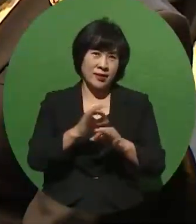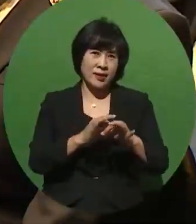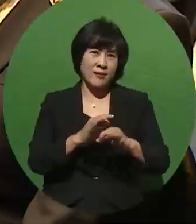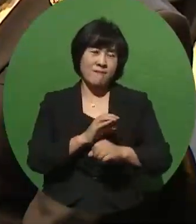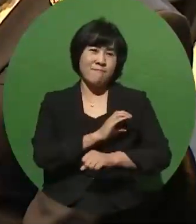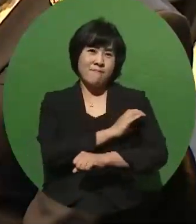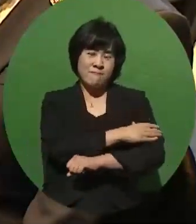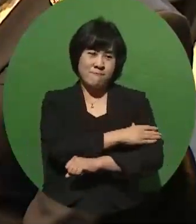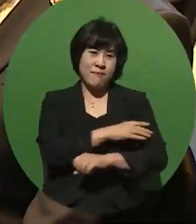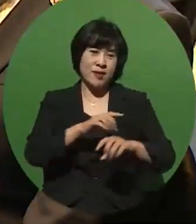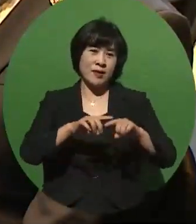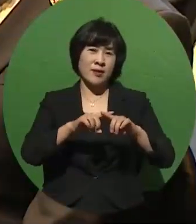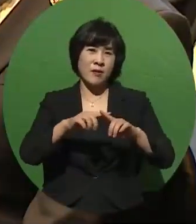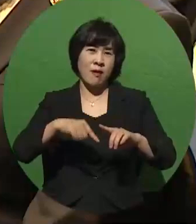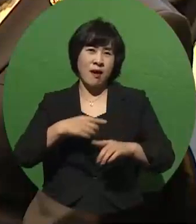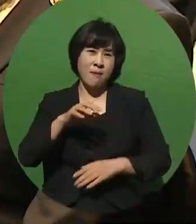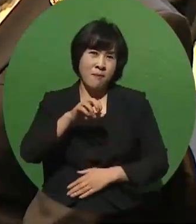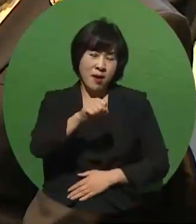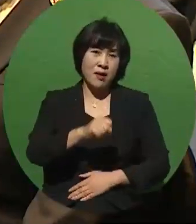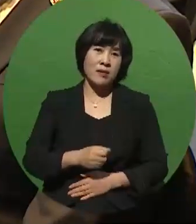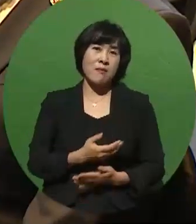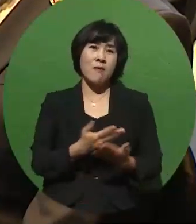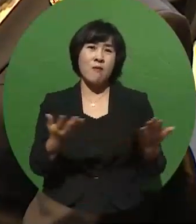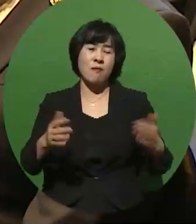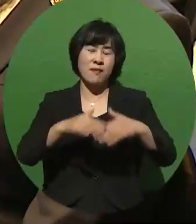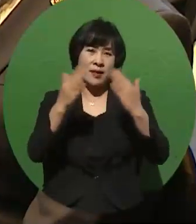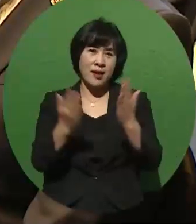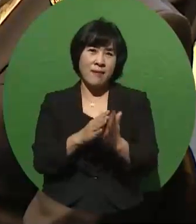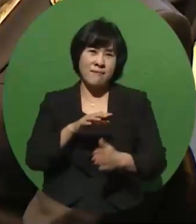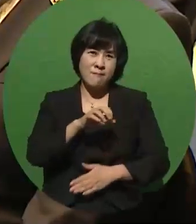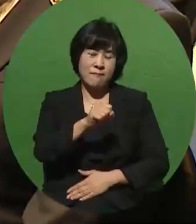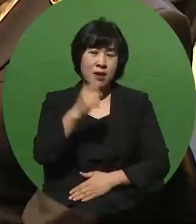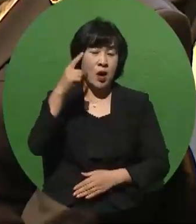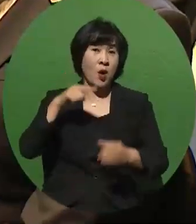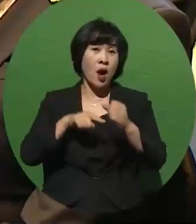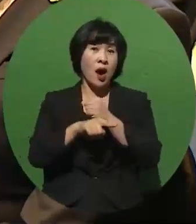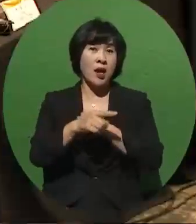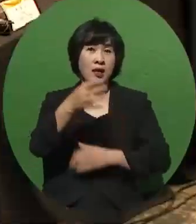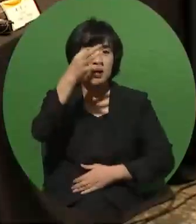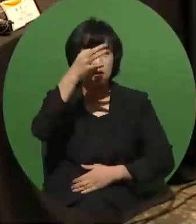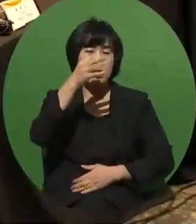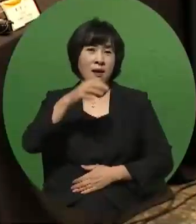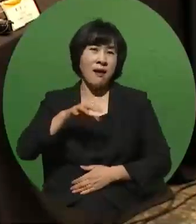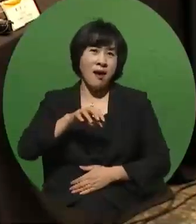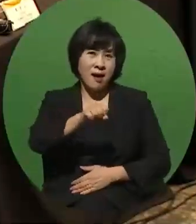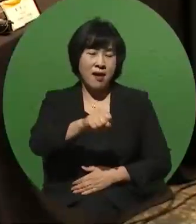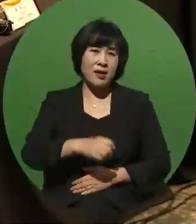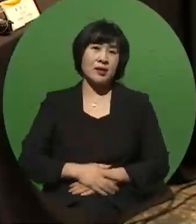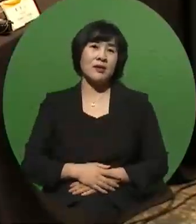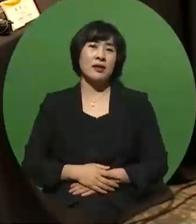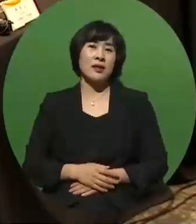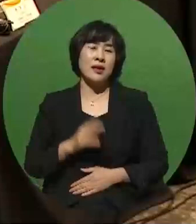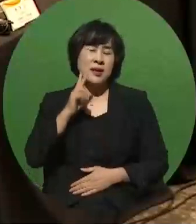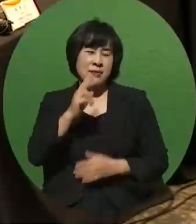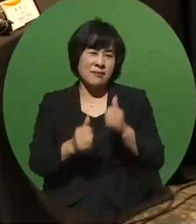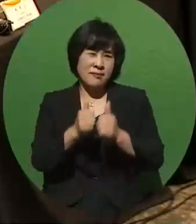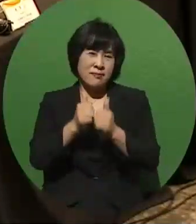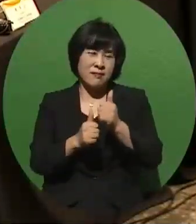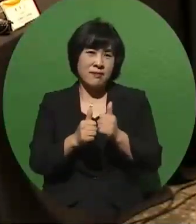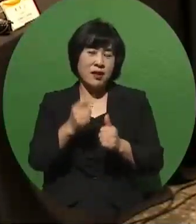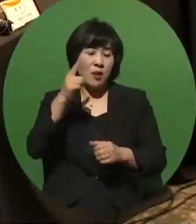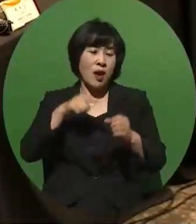Furthermore, economic mechanisms that favor affluent nations and wealthy individuals, such as food and